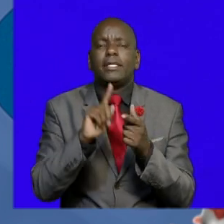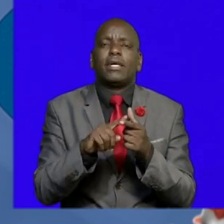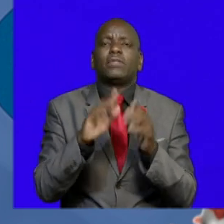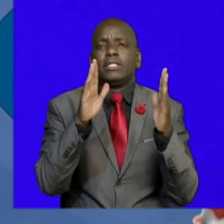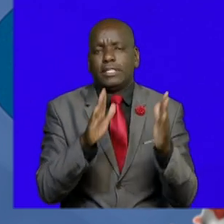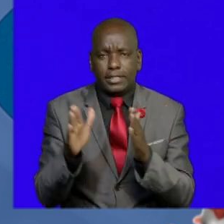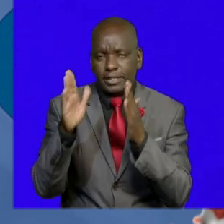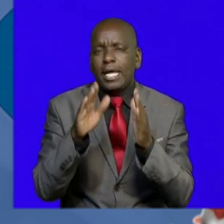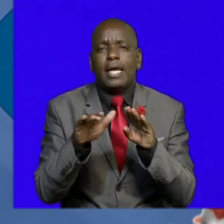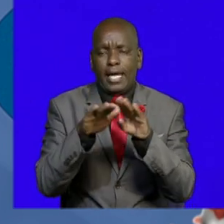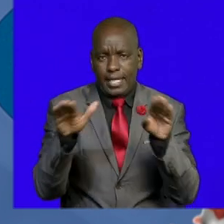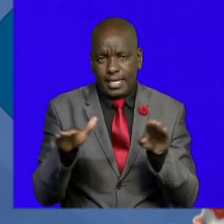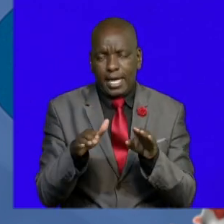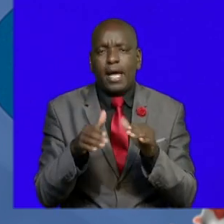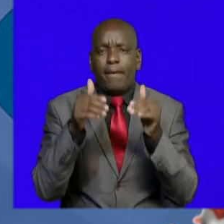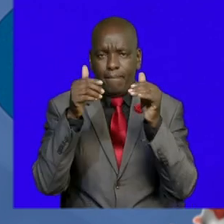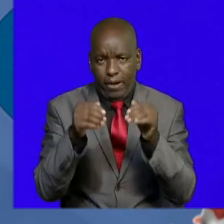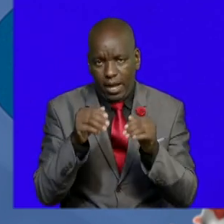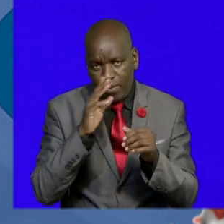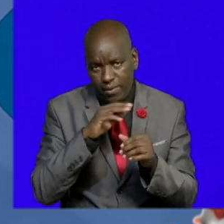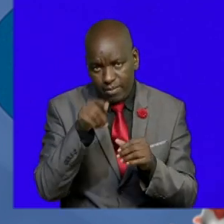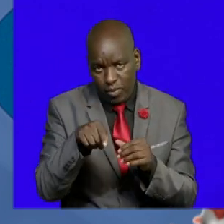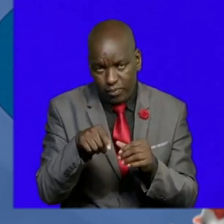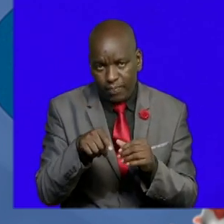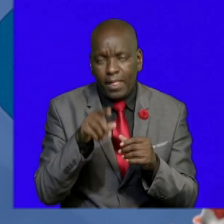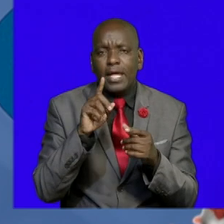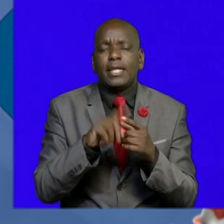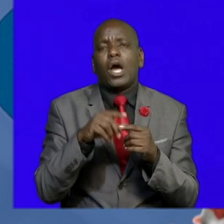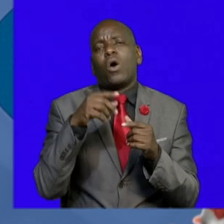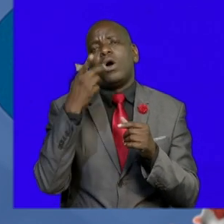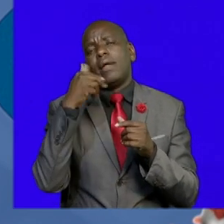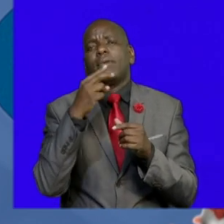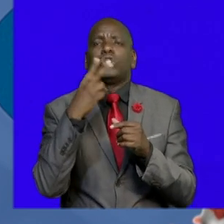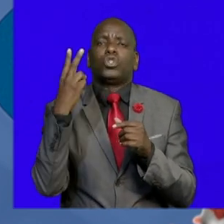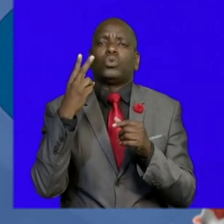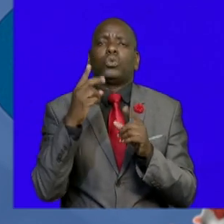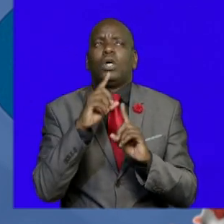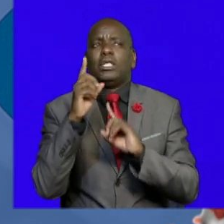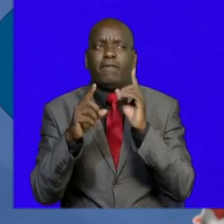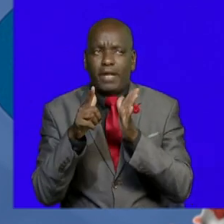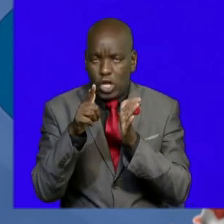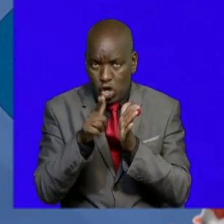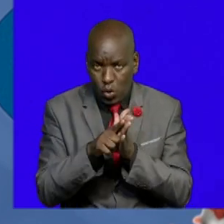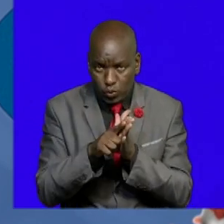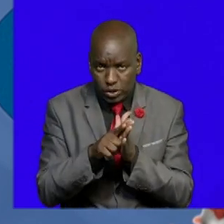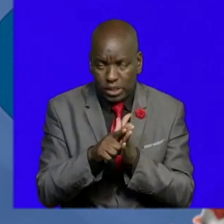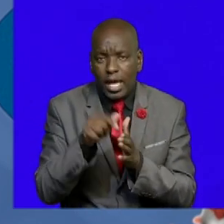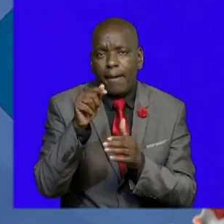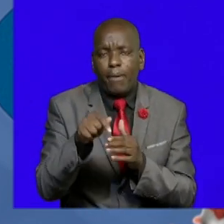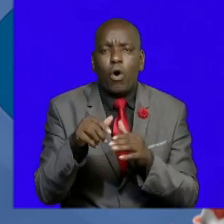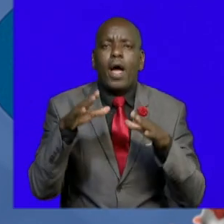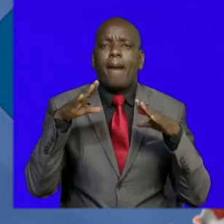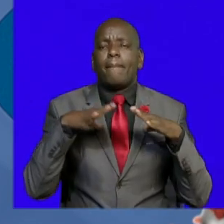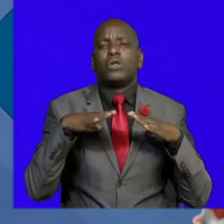This strategic area has already been addressed. Second, are the regulatory issues.